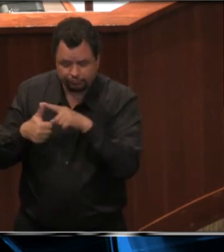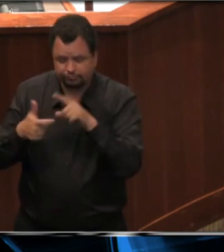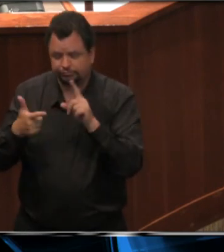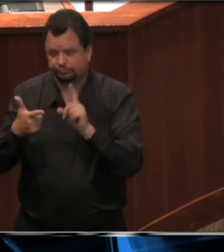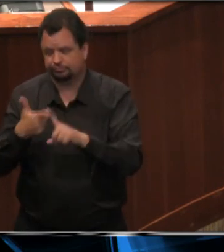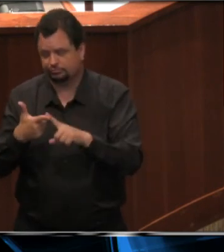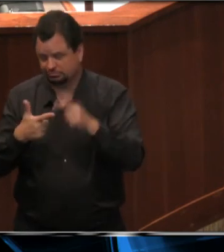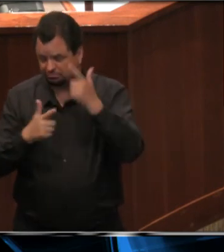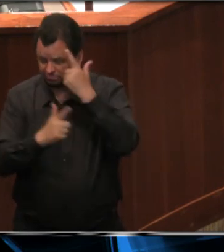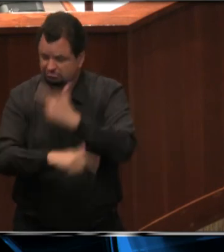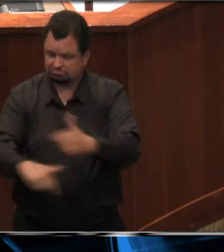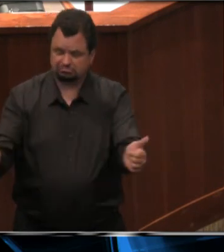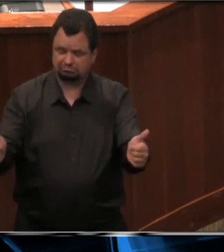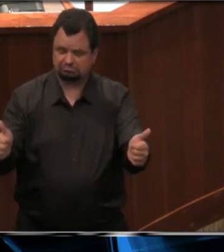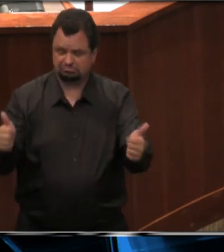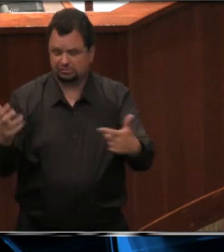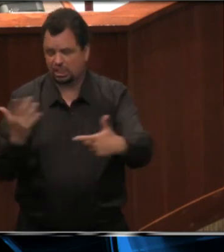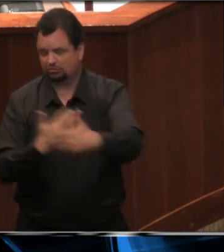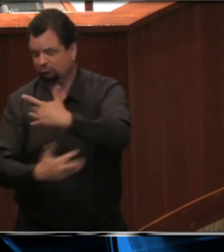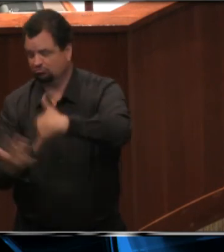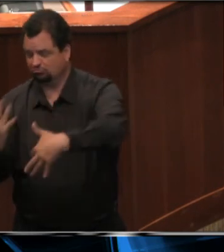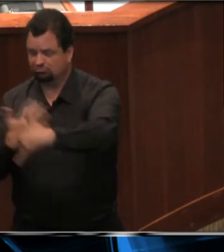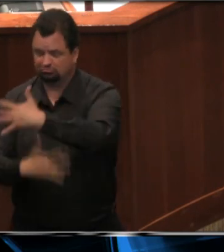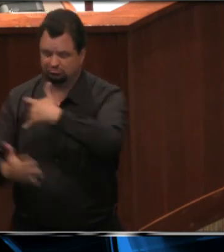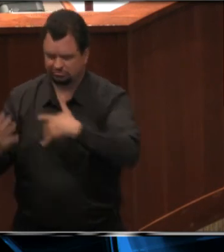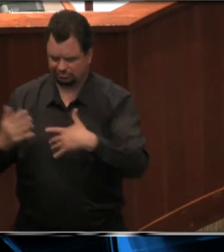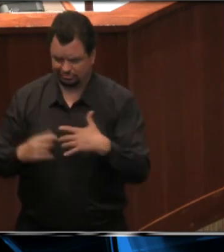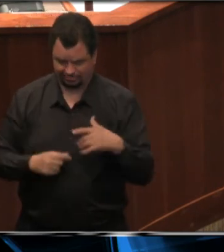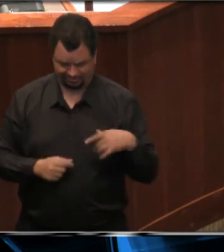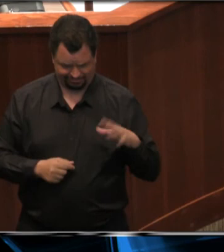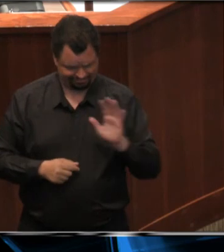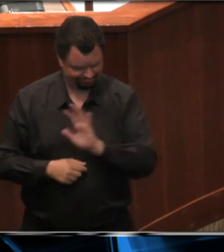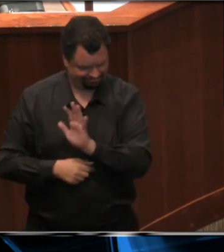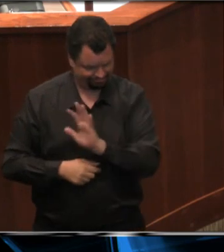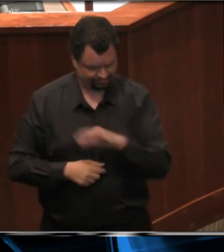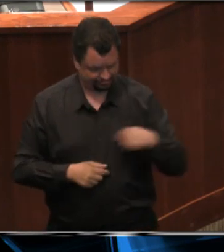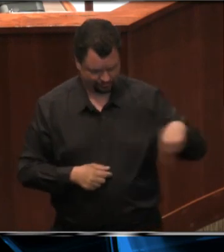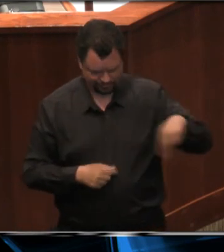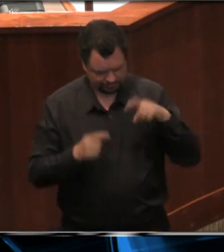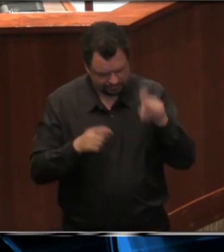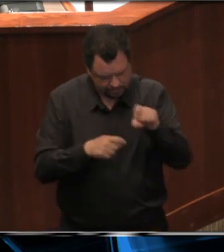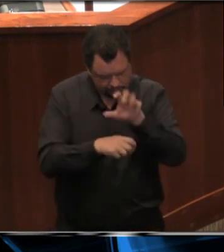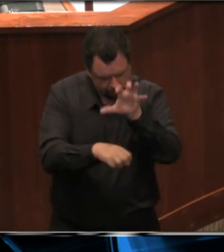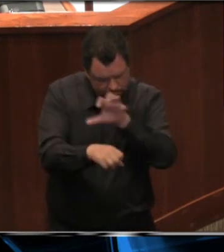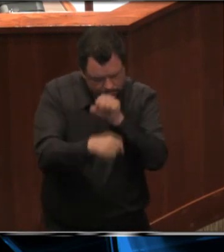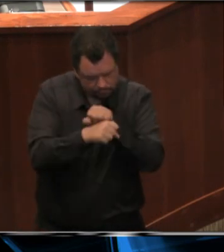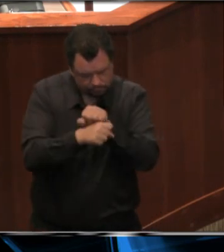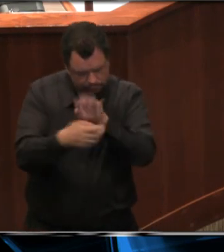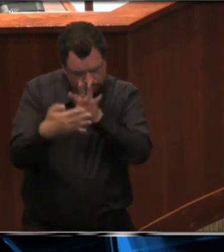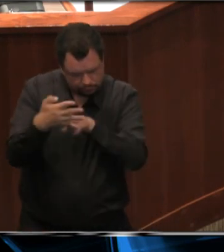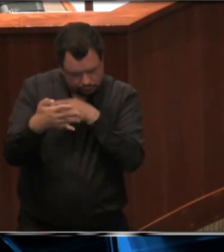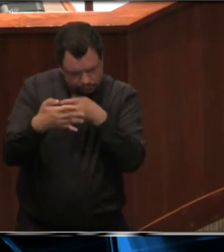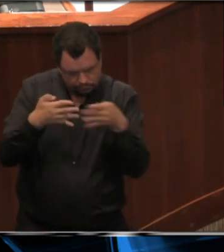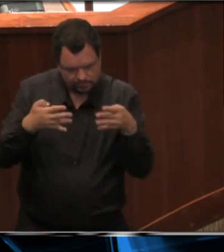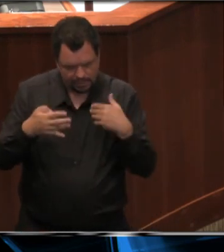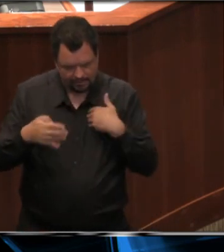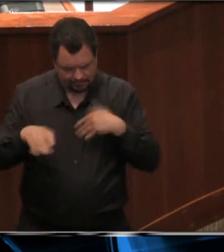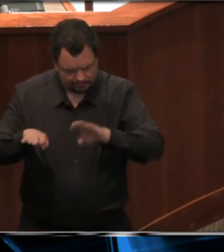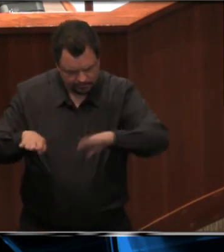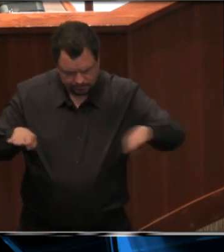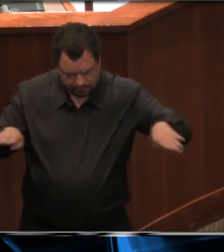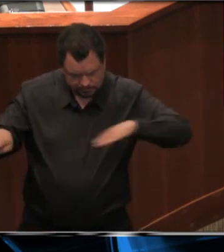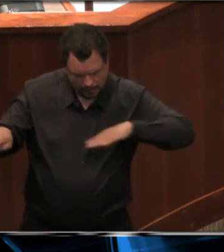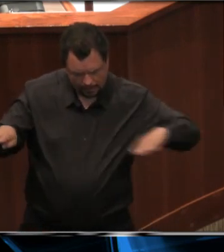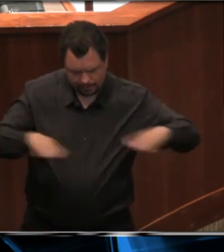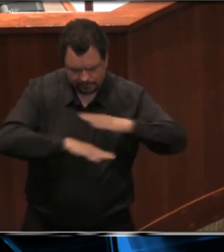of a free-for-all. It is a pre-scheduled event, and let me lay it out for you. The bars that have multiple tables, in this environment, they're willing